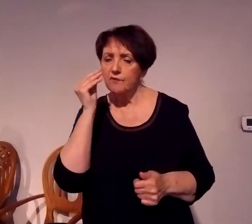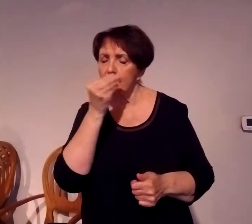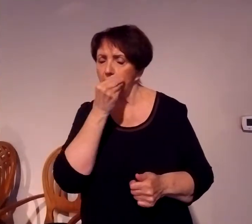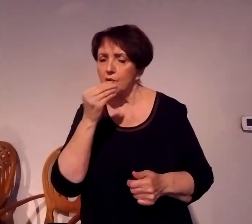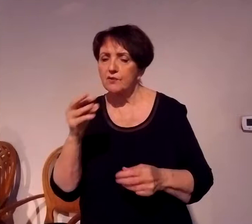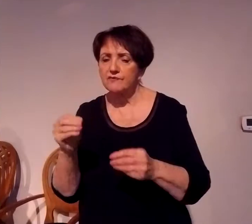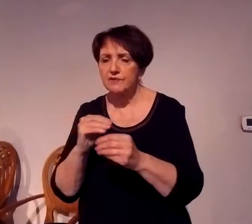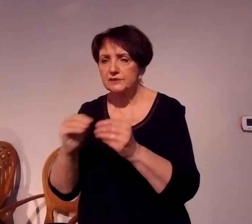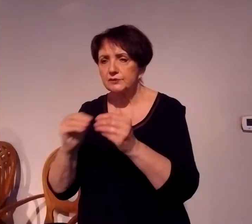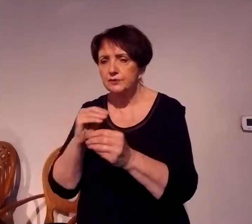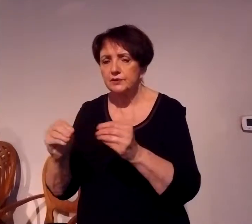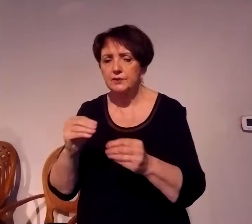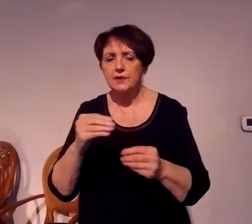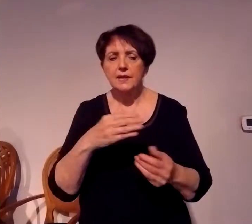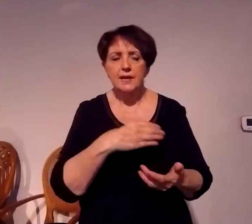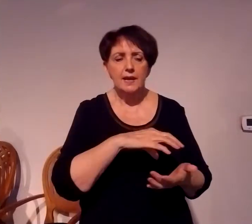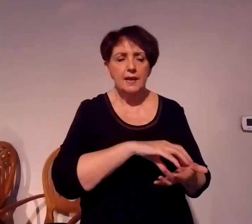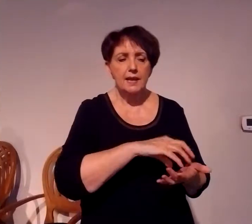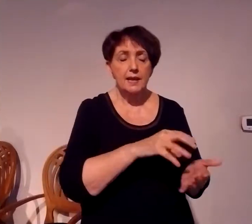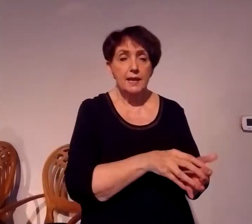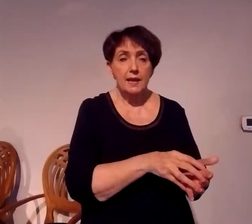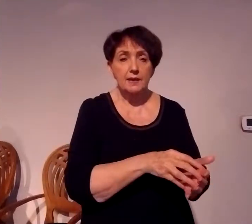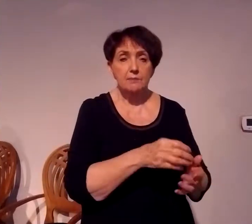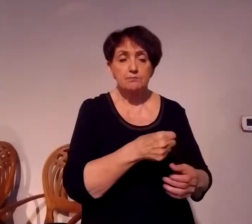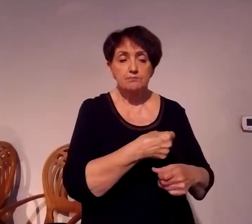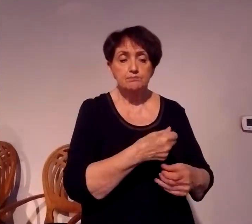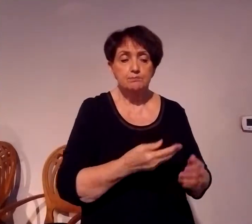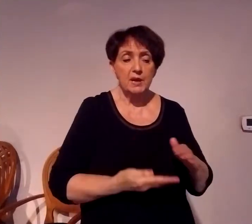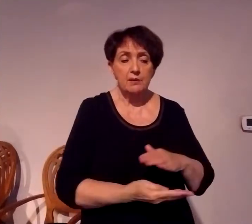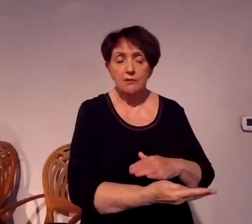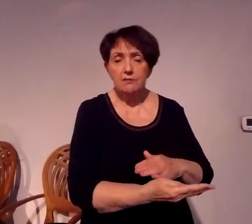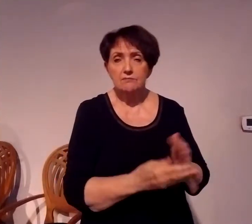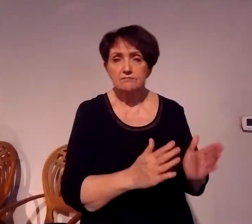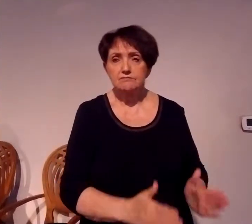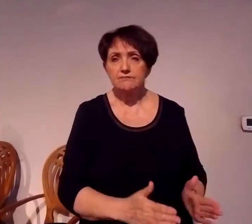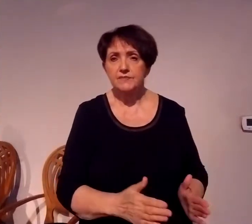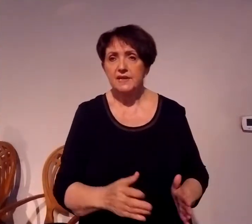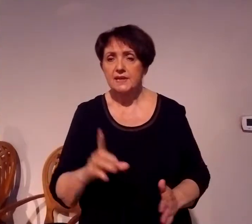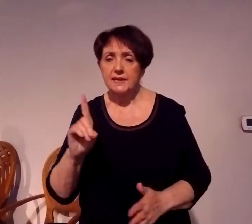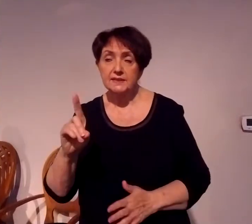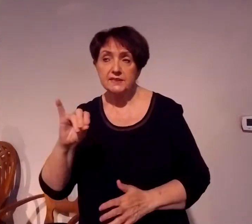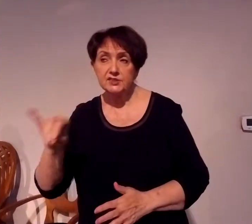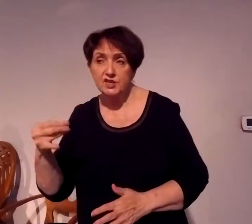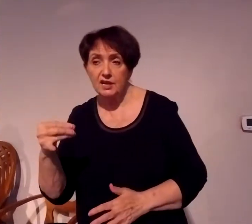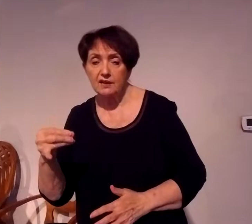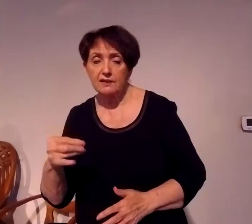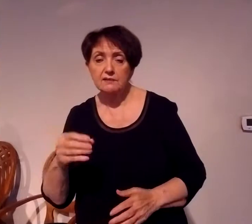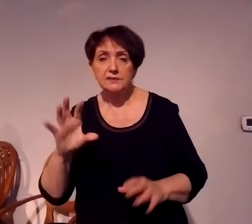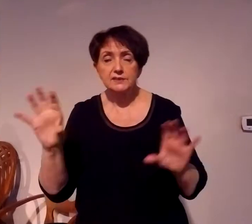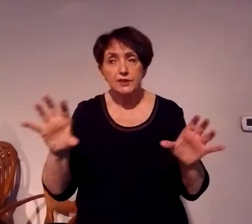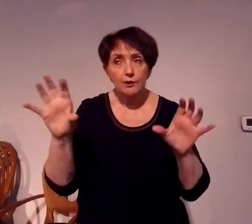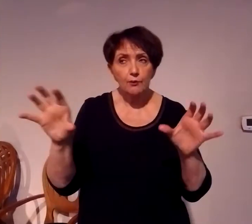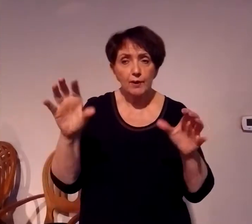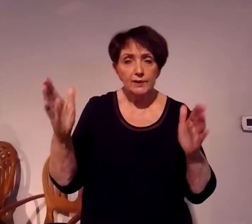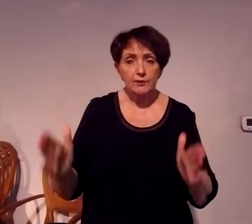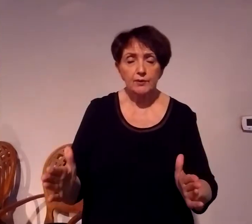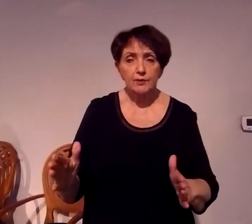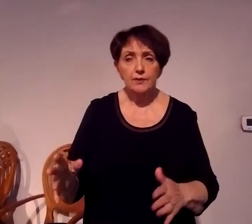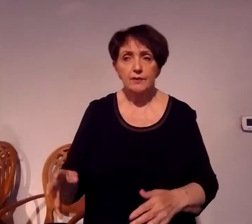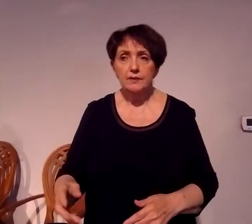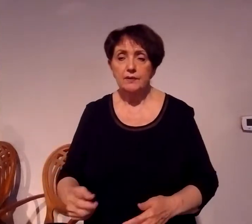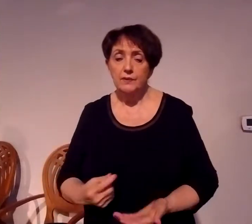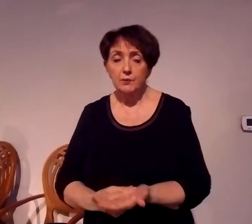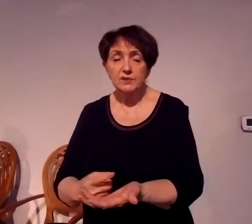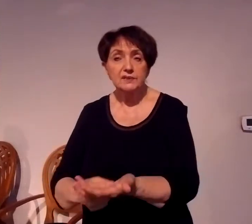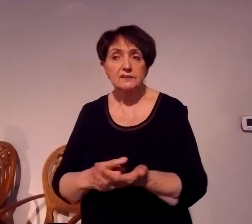arranger, cake baker, DJ, and decorator that we talked to,